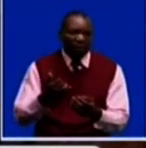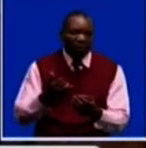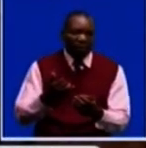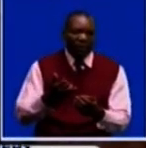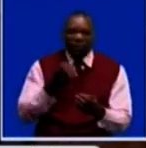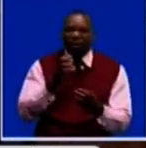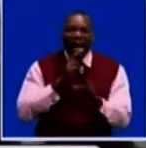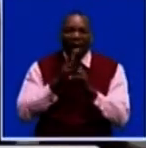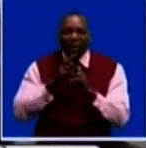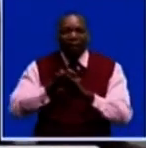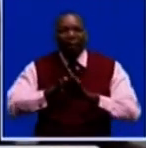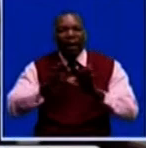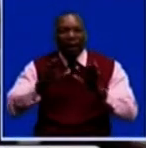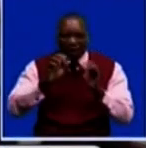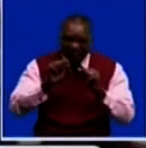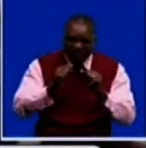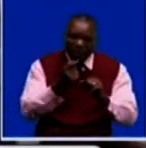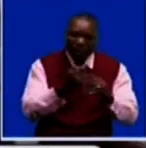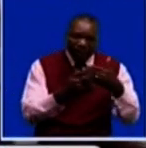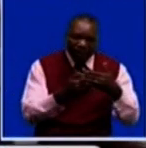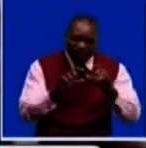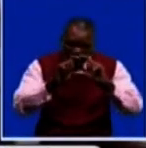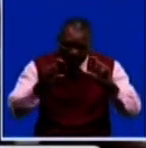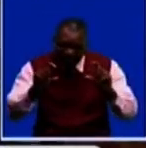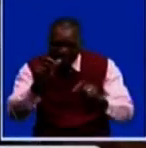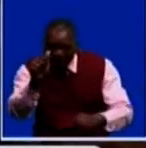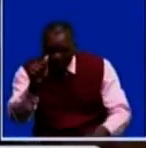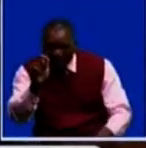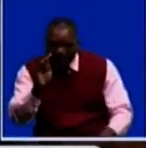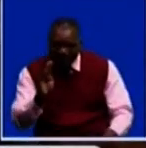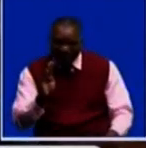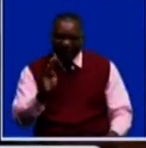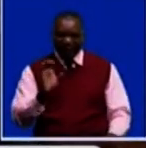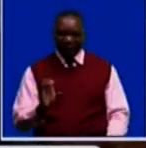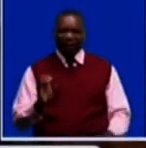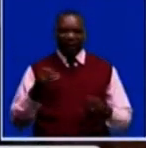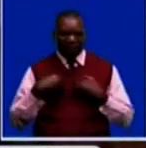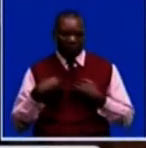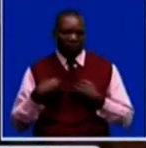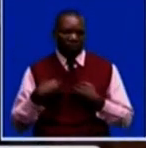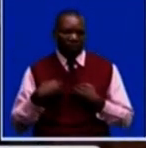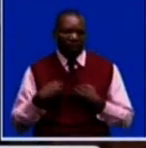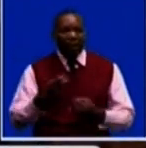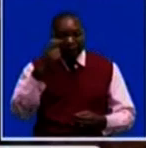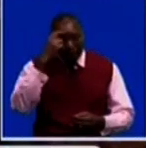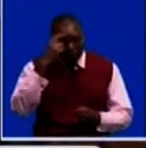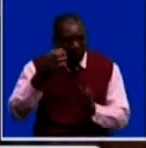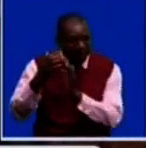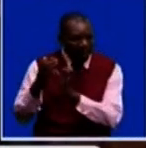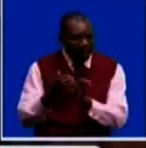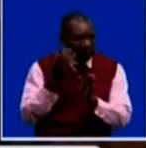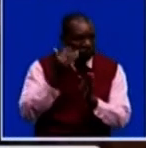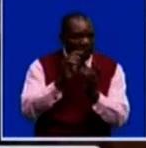paper, you can have section A, section B, section C. On security arrangements, that's where we have been challenged